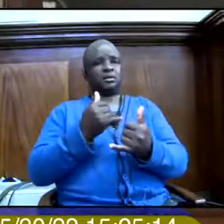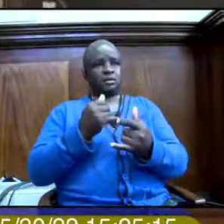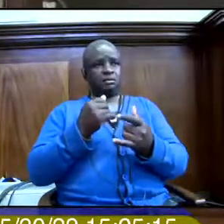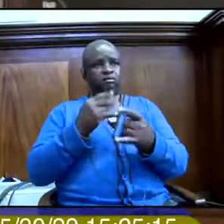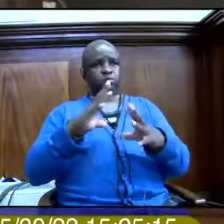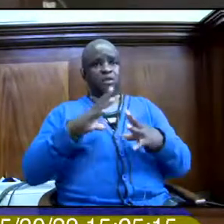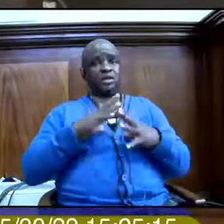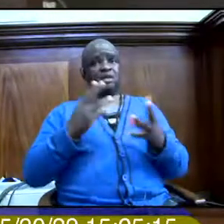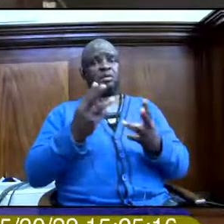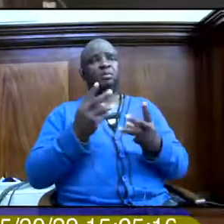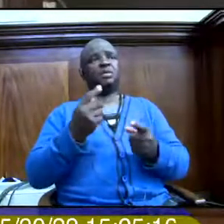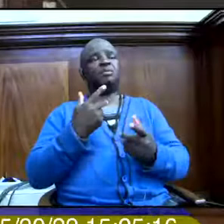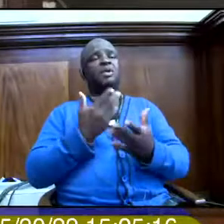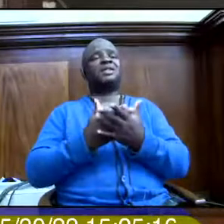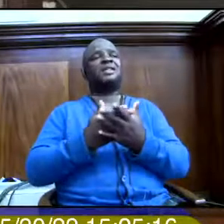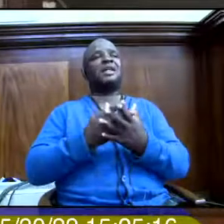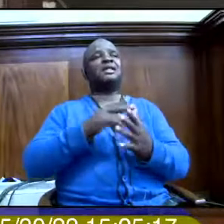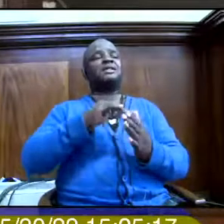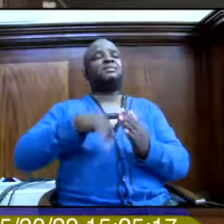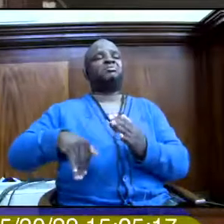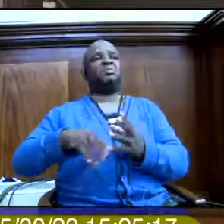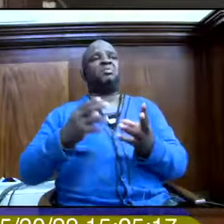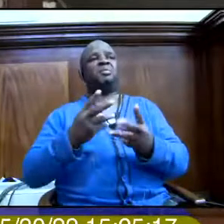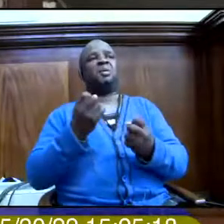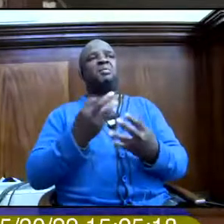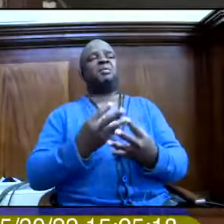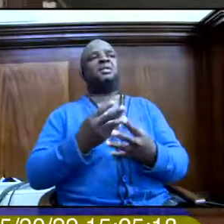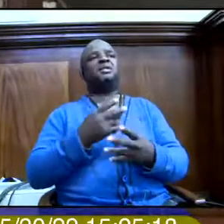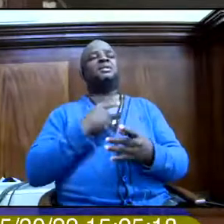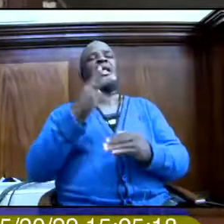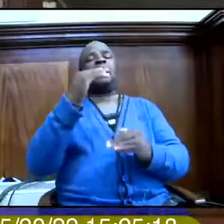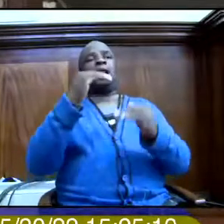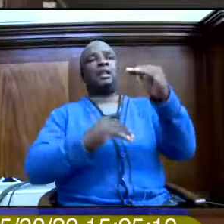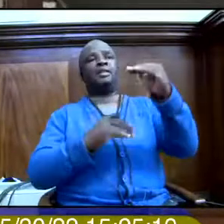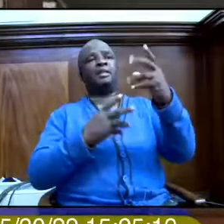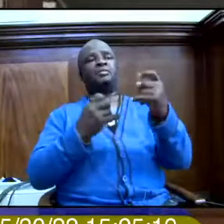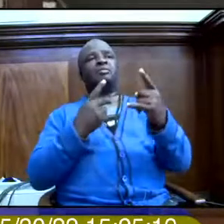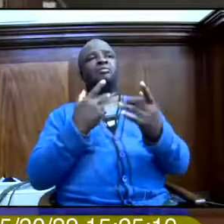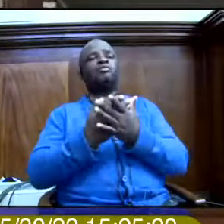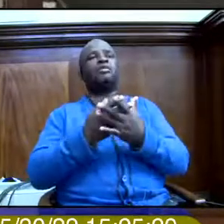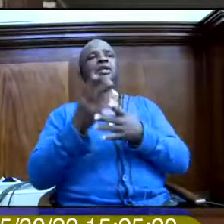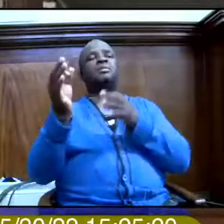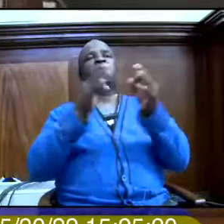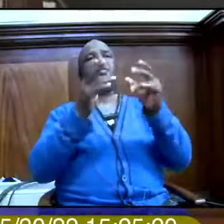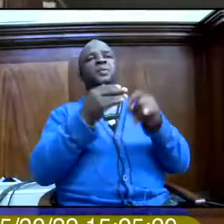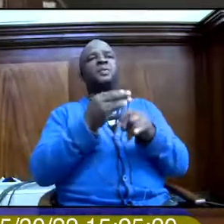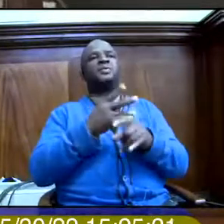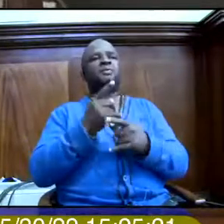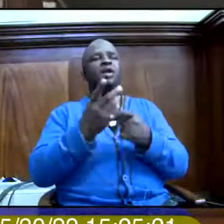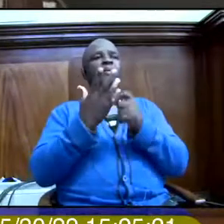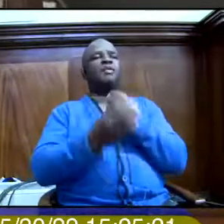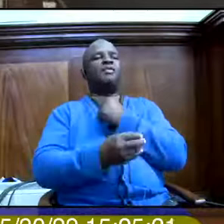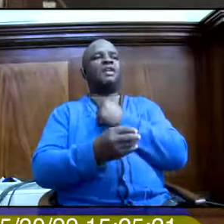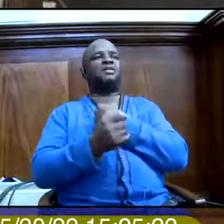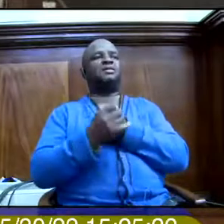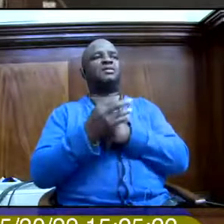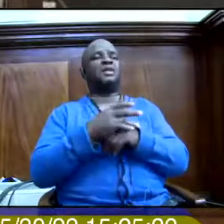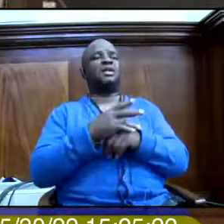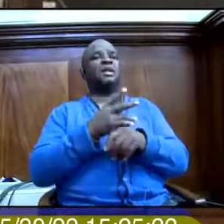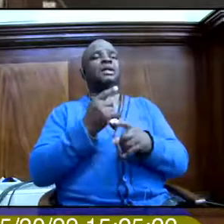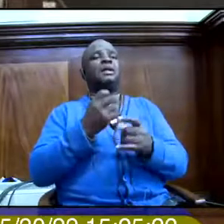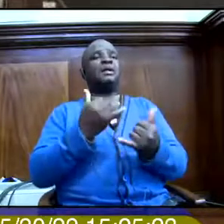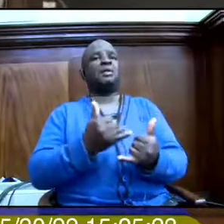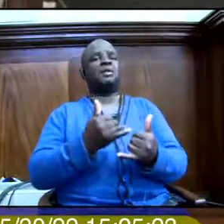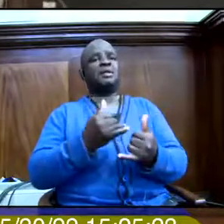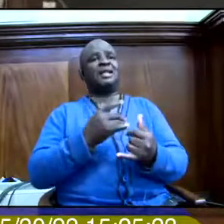behind a legacy of long-term chronic inequality unemployment and poverty in fact the